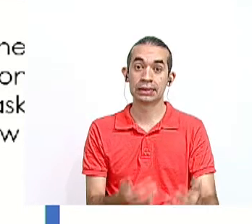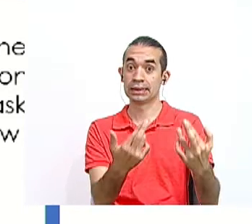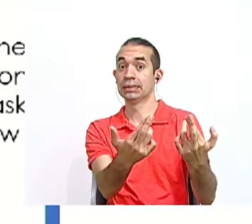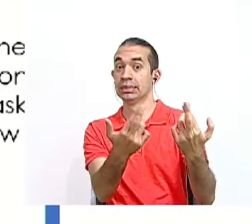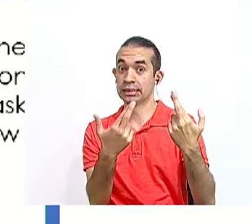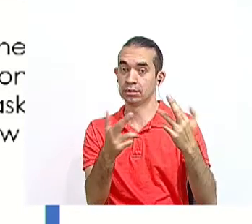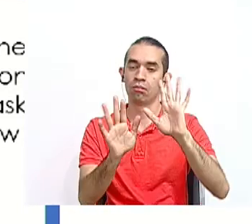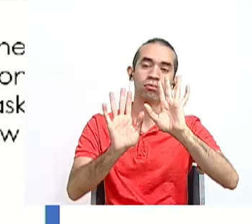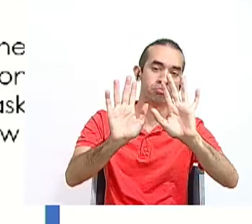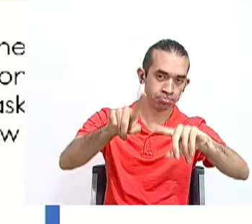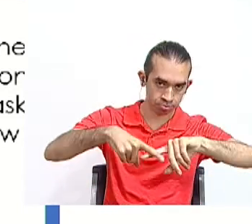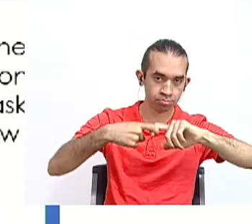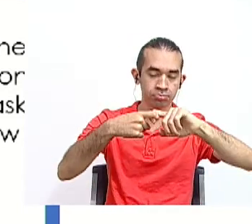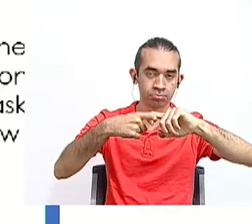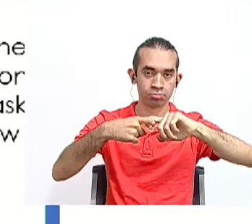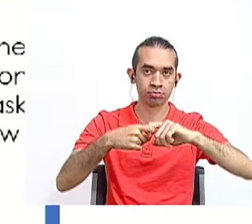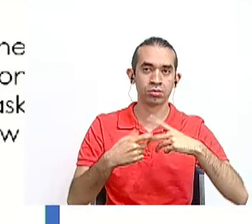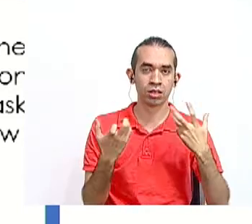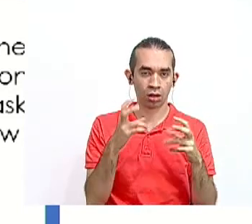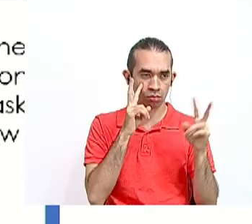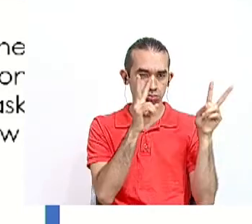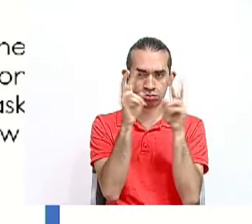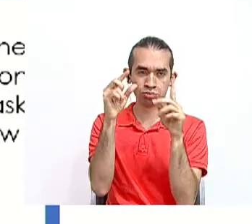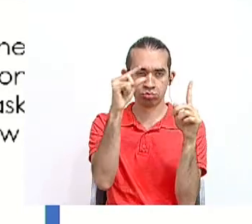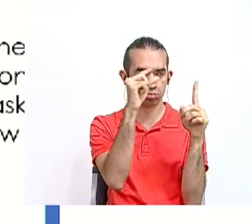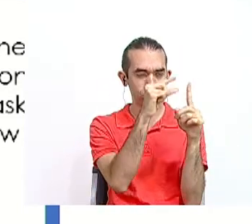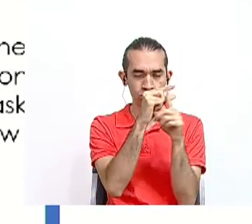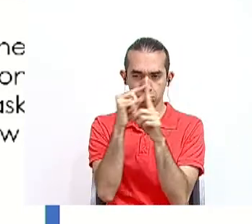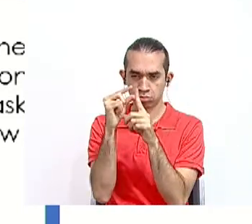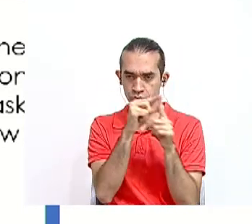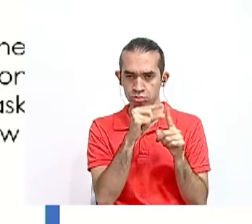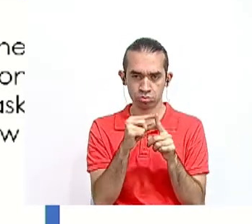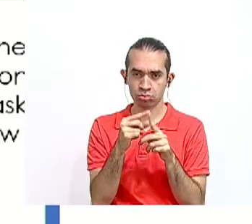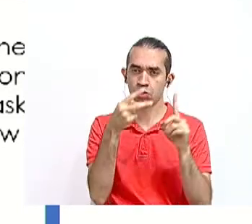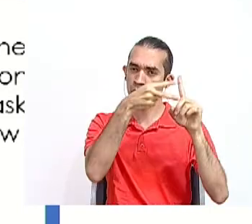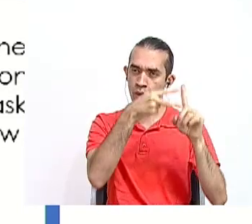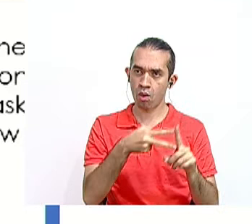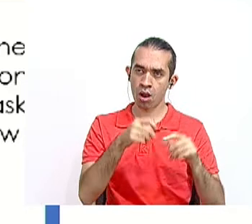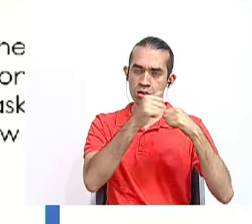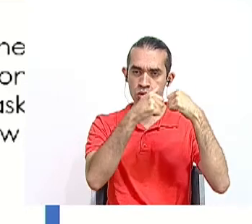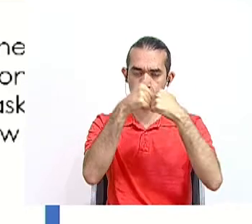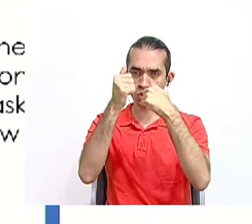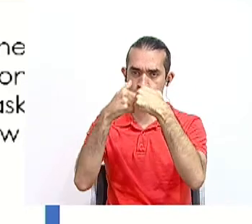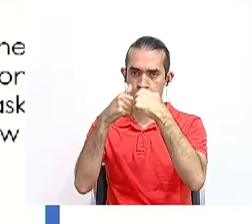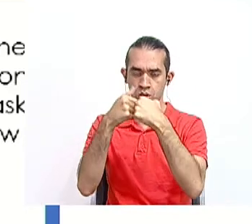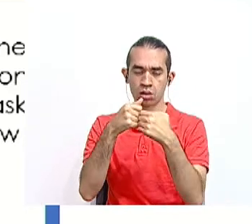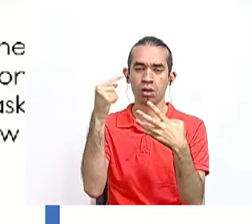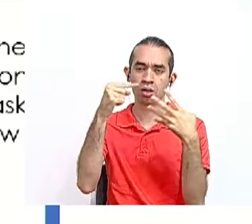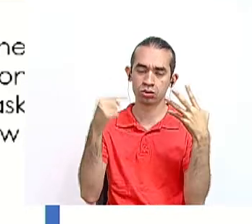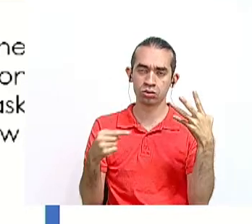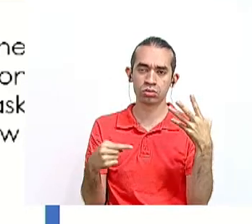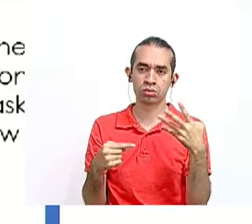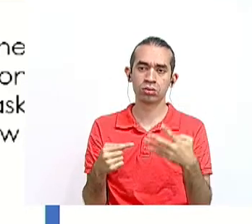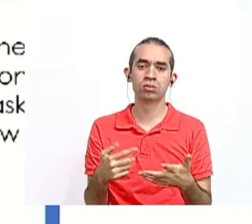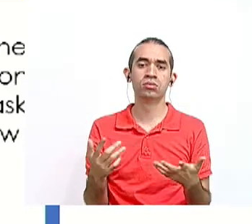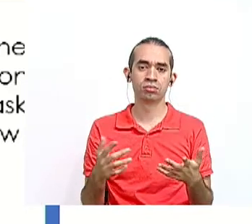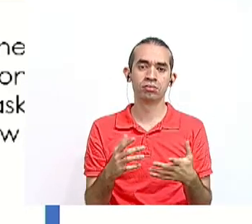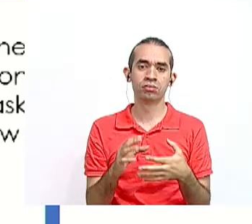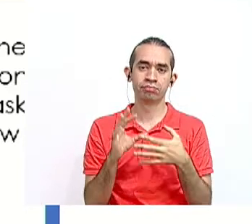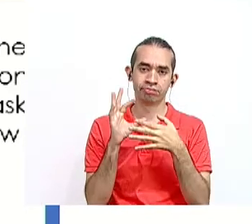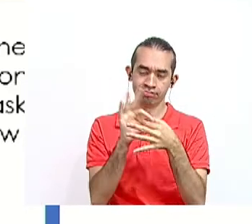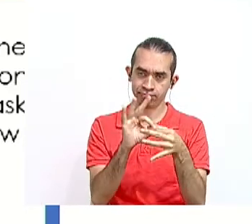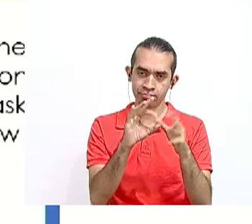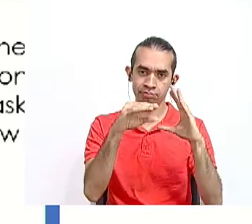answer, I want to look at the vocabulary and at the structures. Remember the features that we have for the